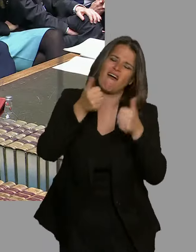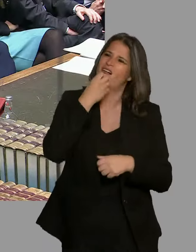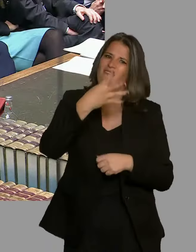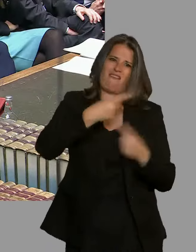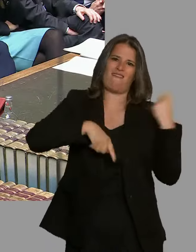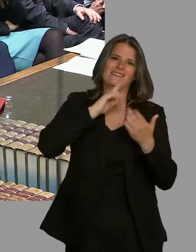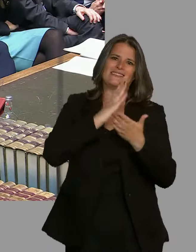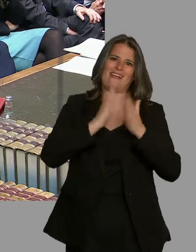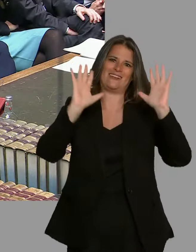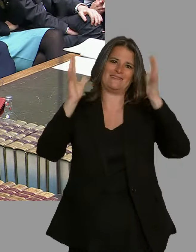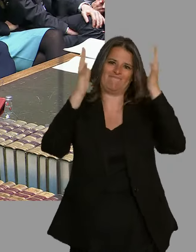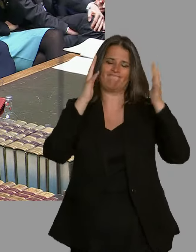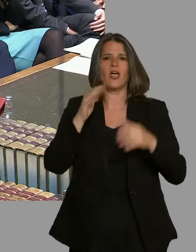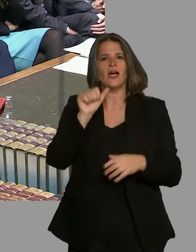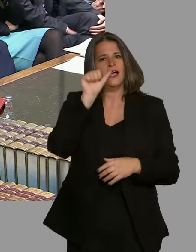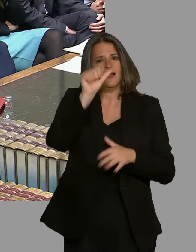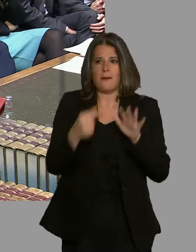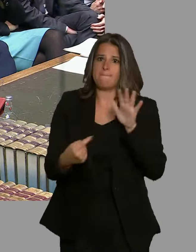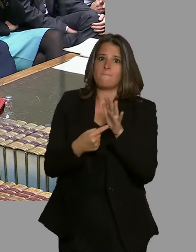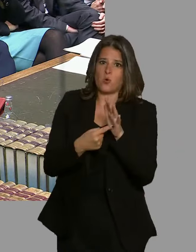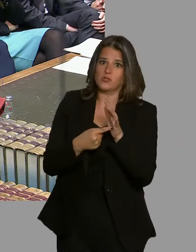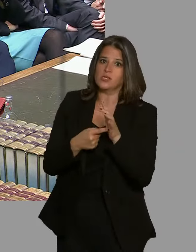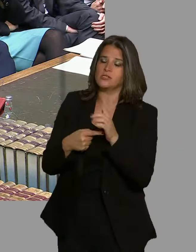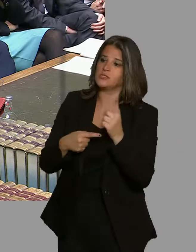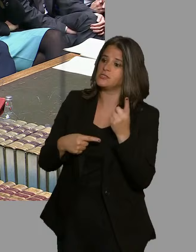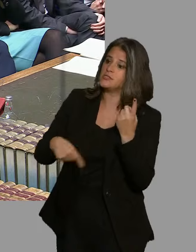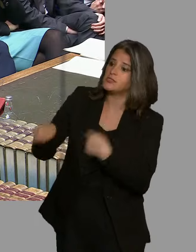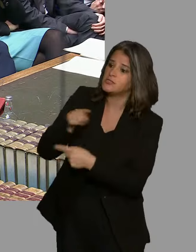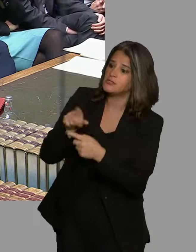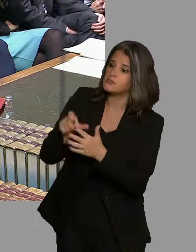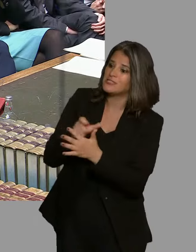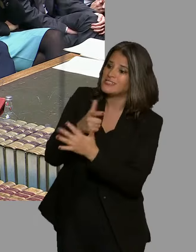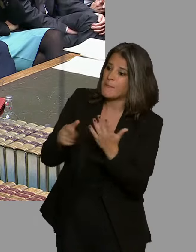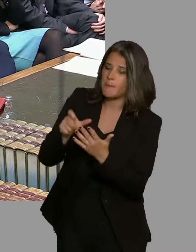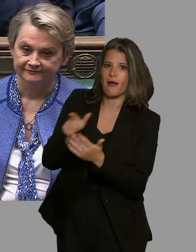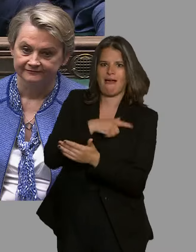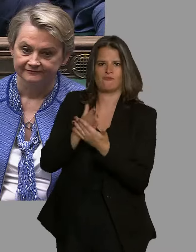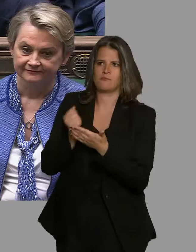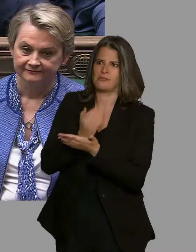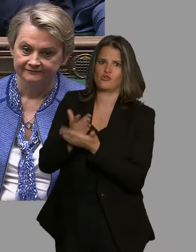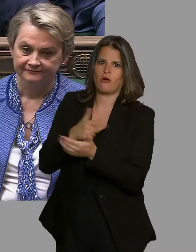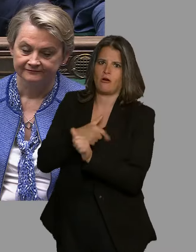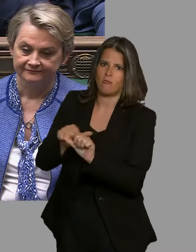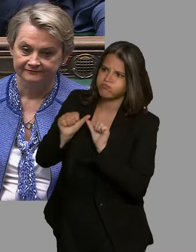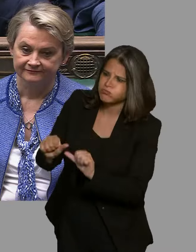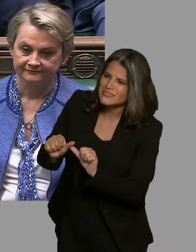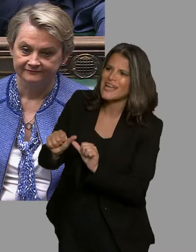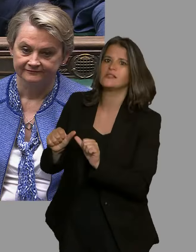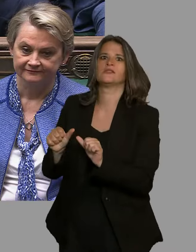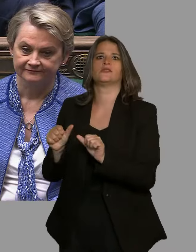is part of the reform that we're bringing about. Ultimately, we also do need to get back to face-to-face assessments by trained assessors and health